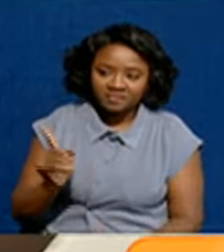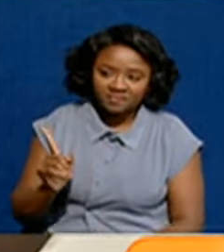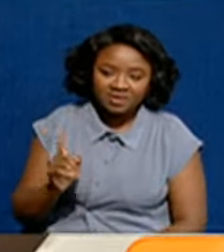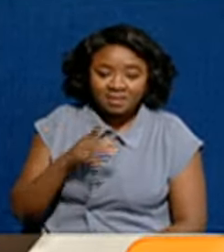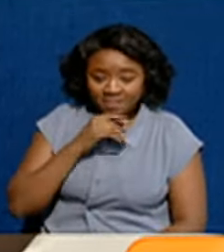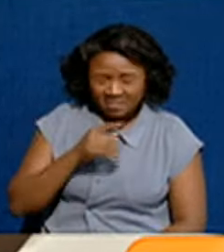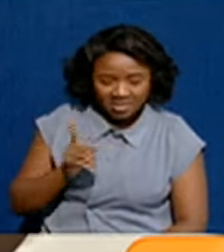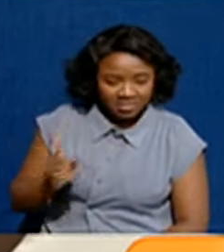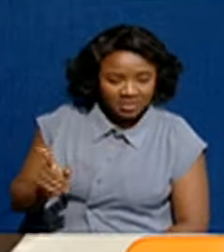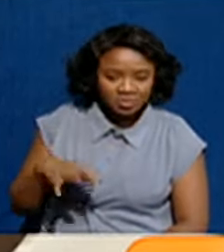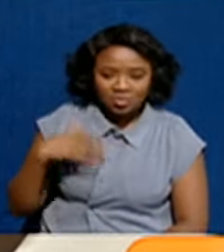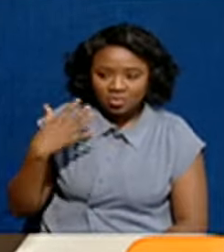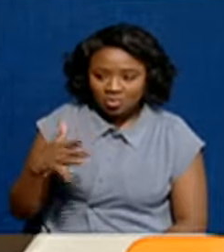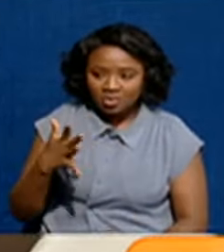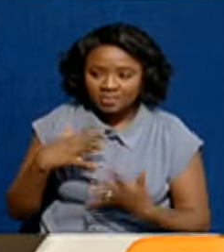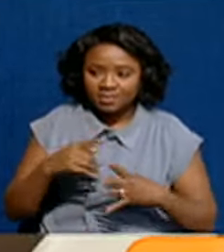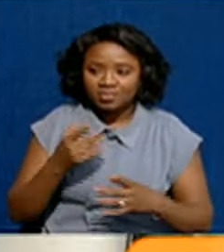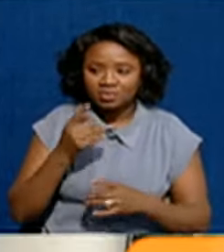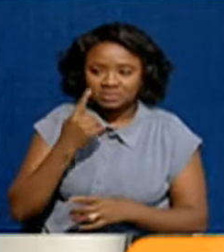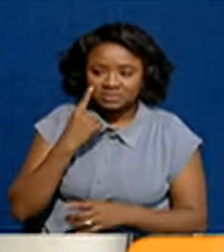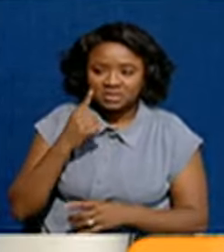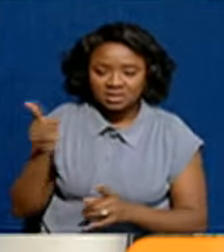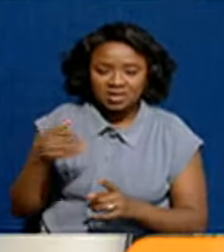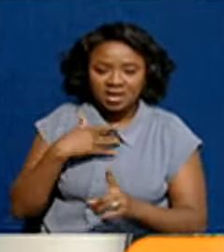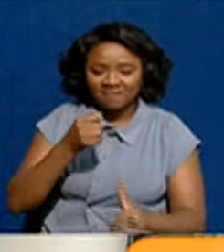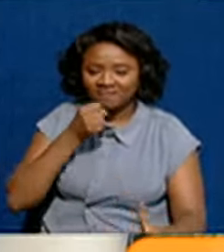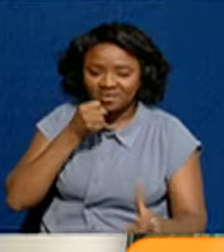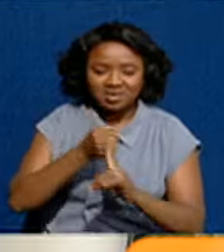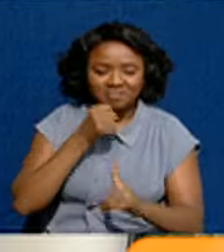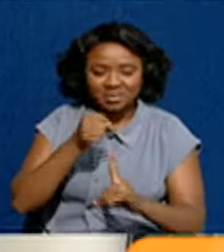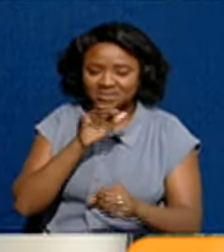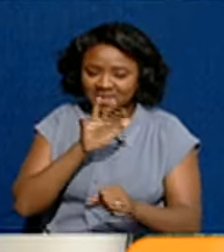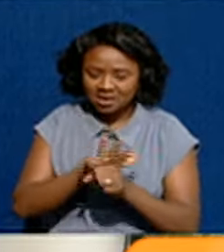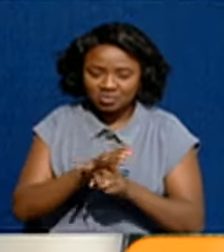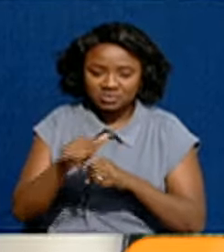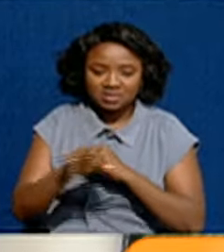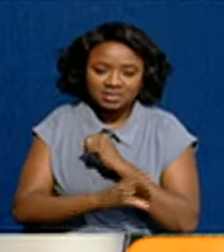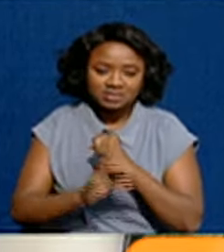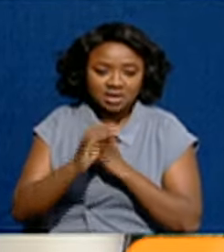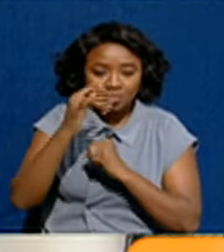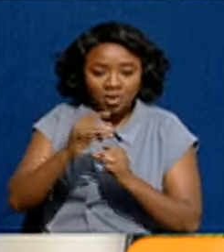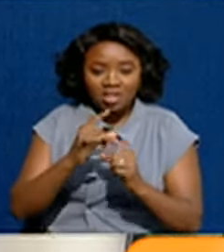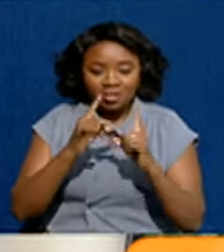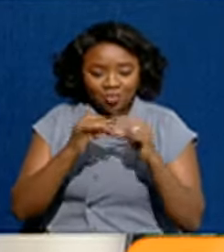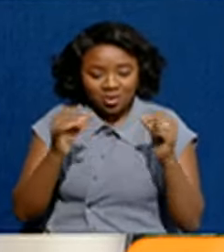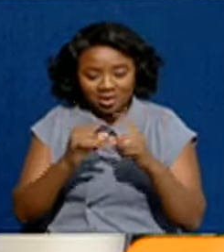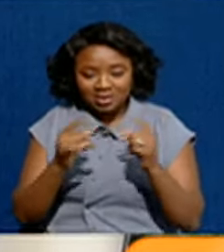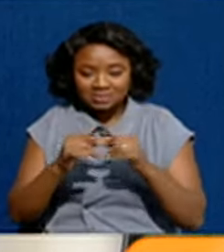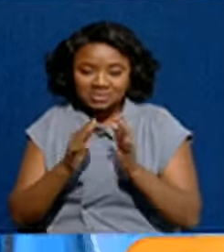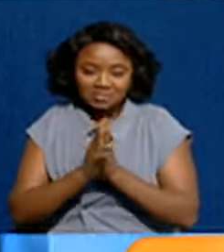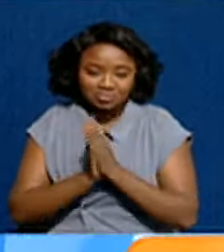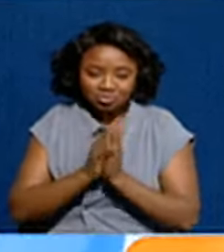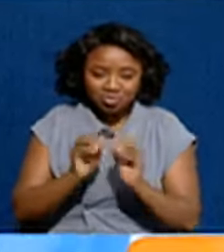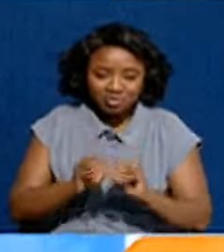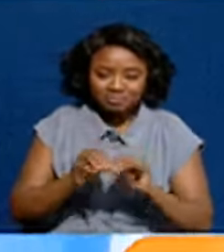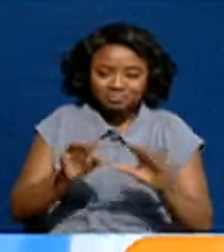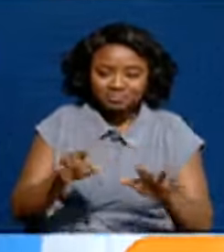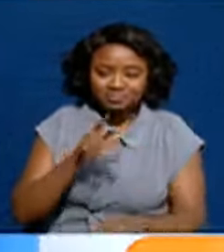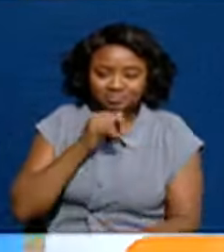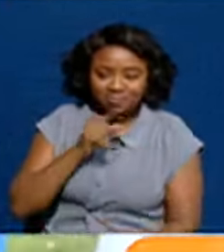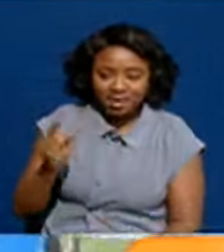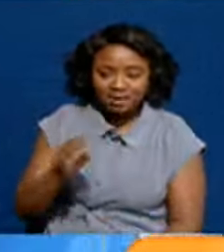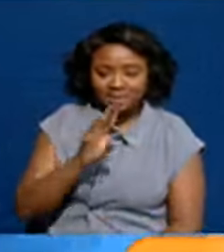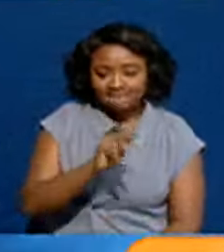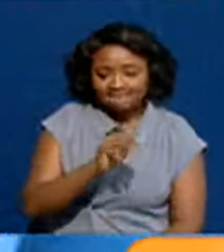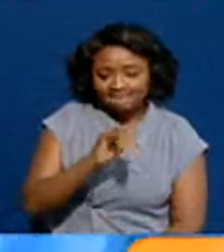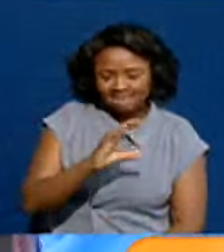man whose profound impact was felt in the country through the power of words and storytelling. Micheal Oyier will be